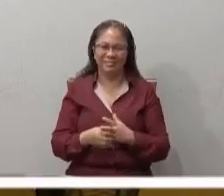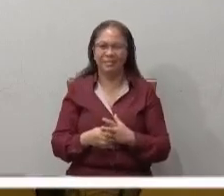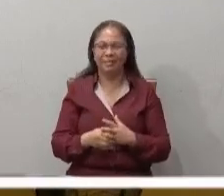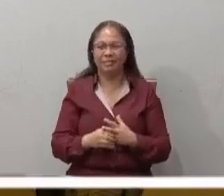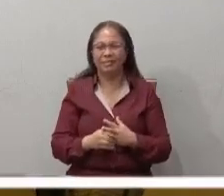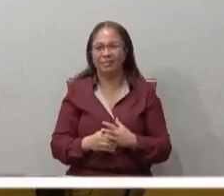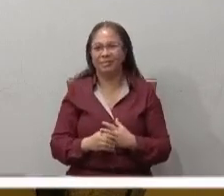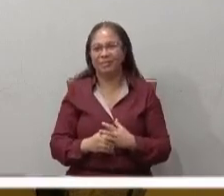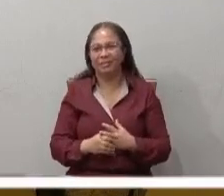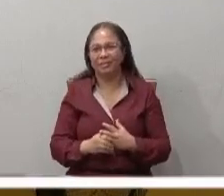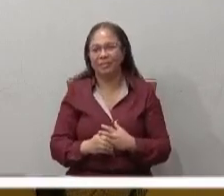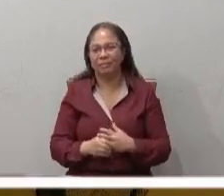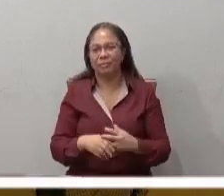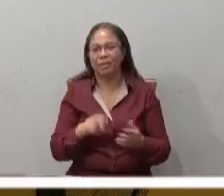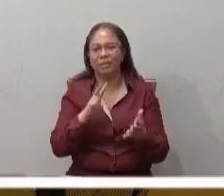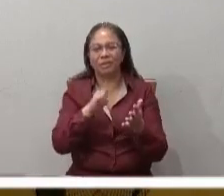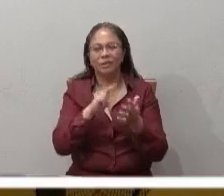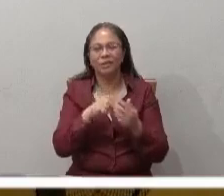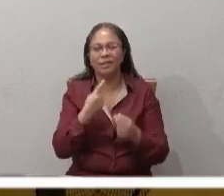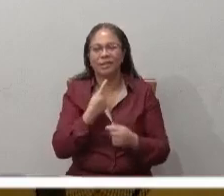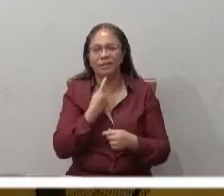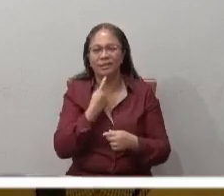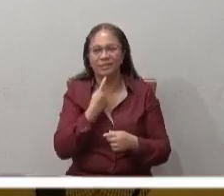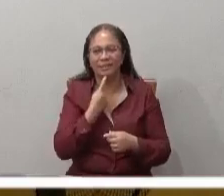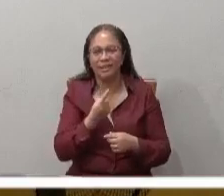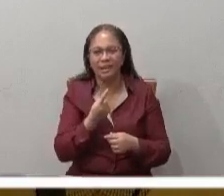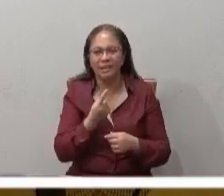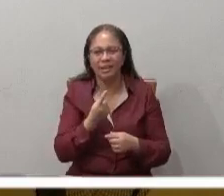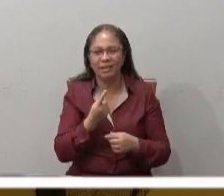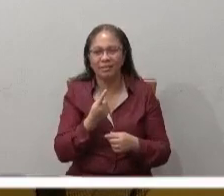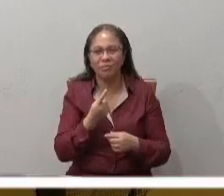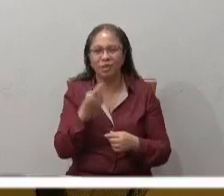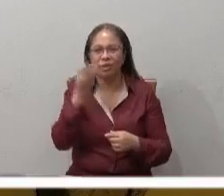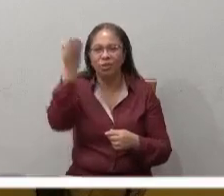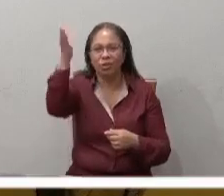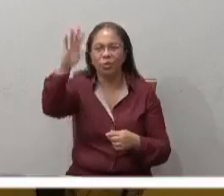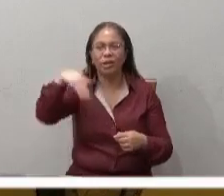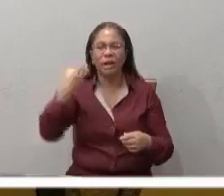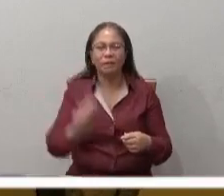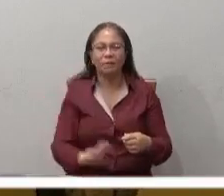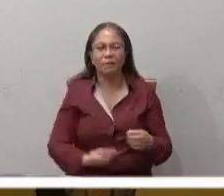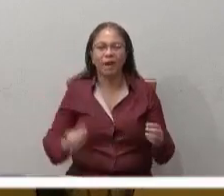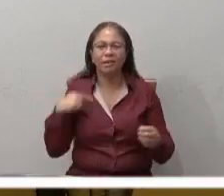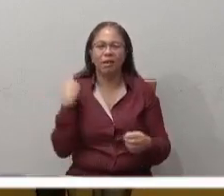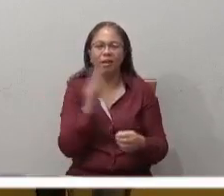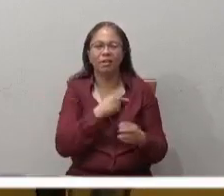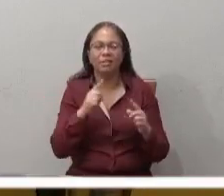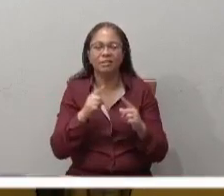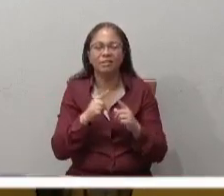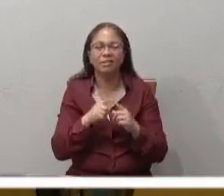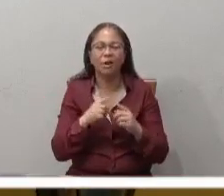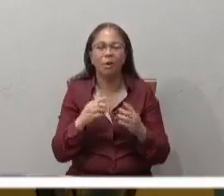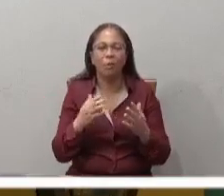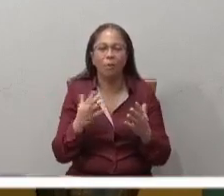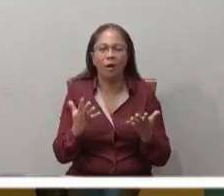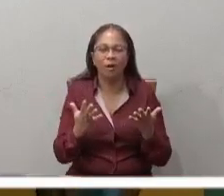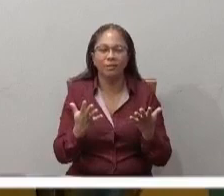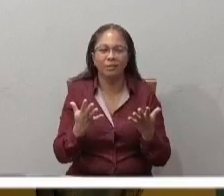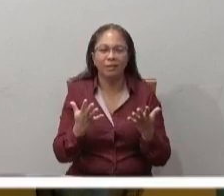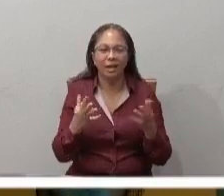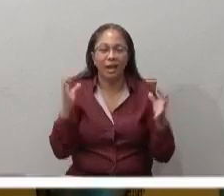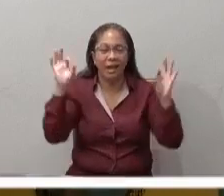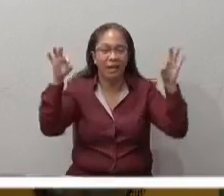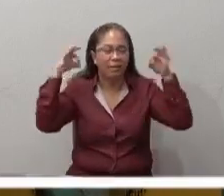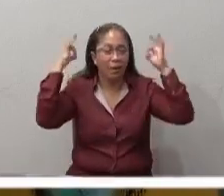The text is saying that what we invited to is a banquet beyond the wildest